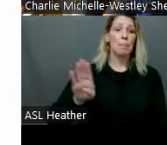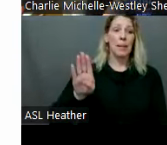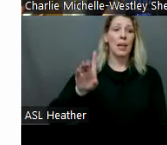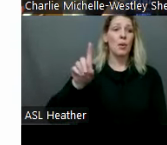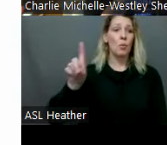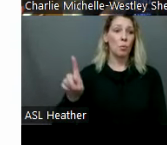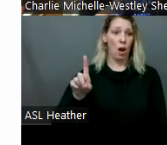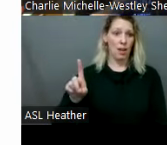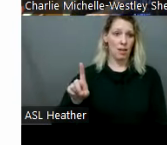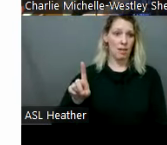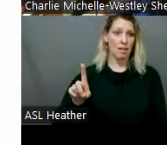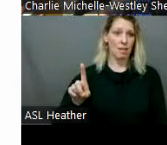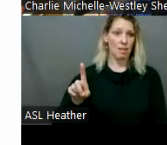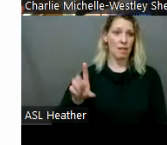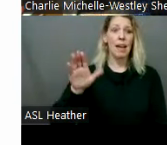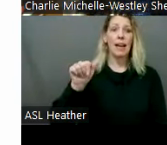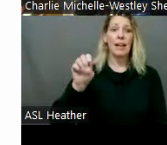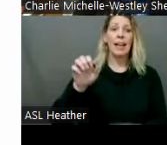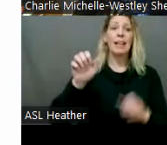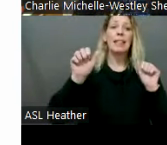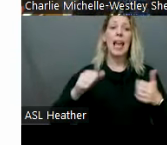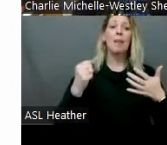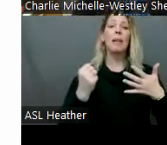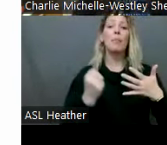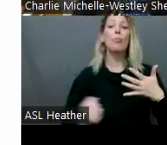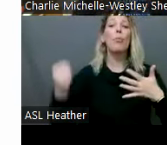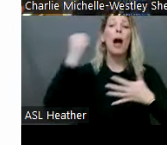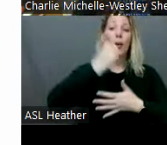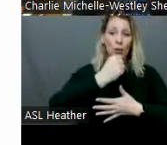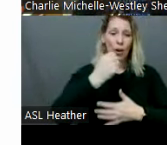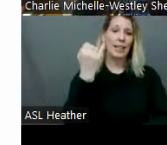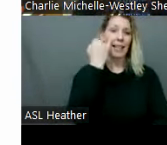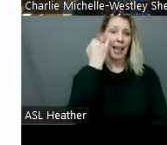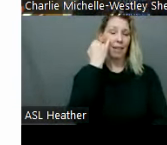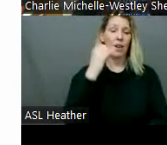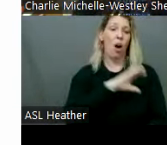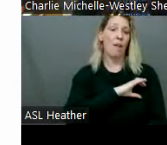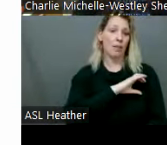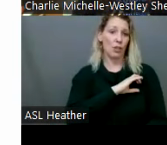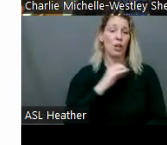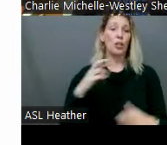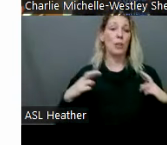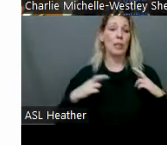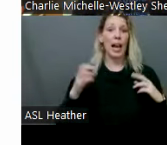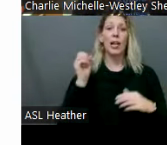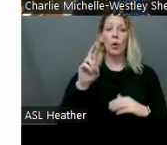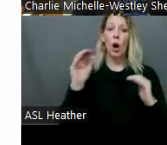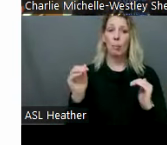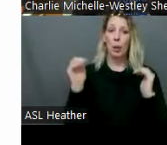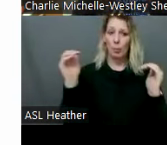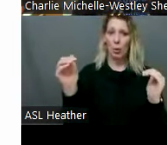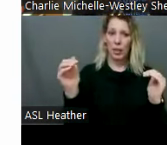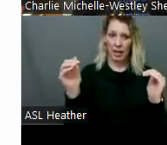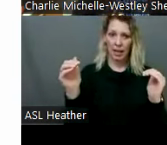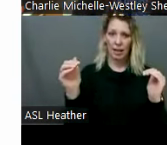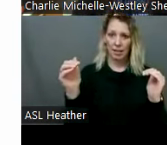B1, a case can be prioritized if an officer is retiring or being promoted.